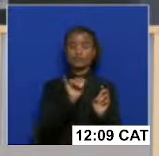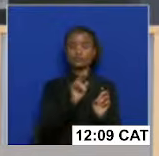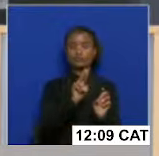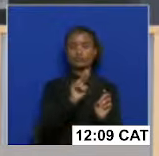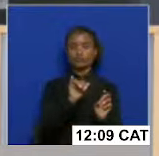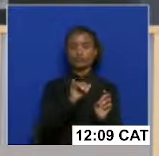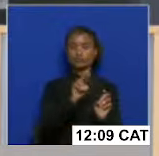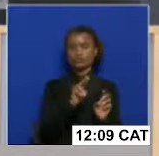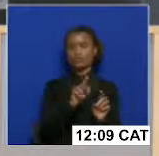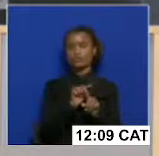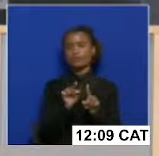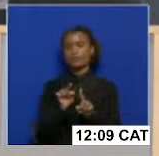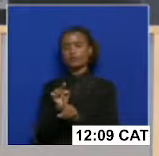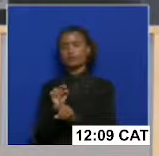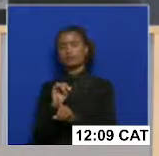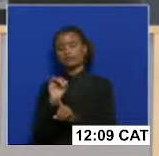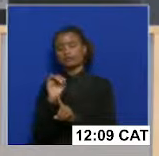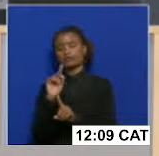your phone?